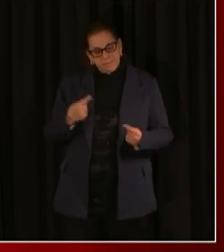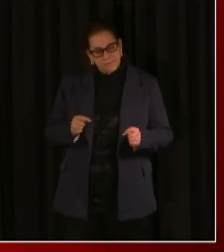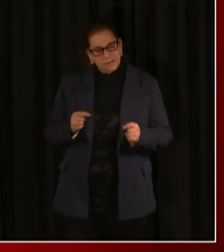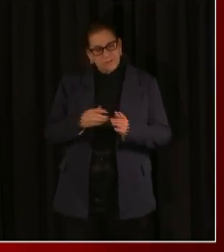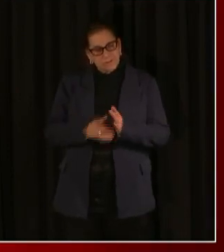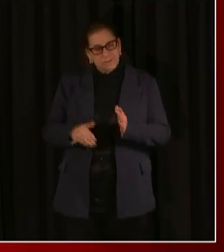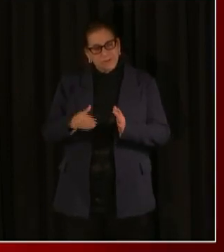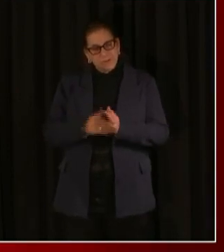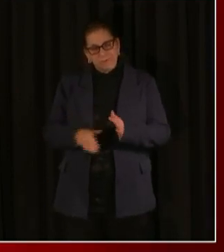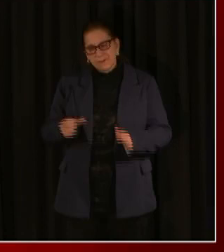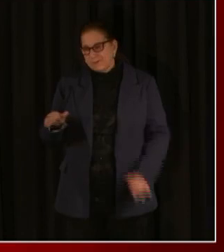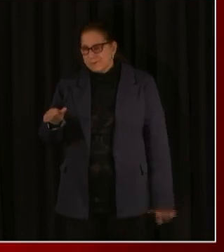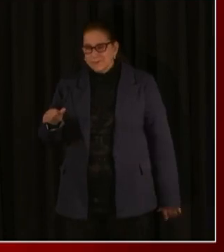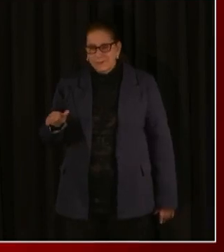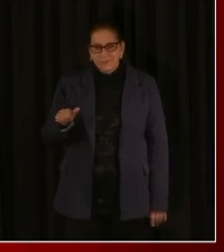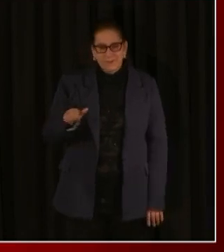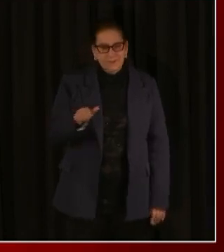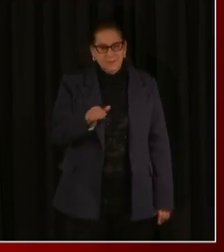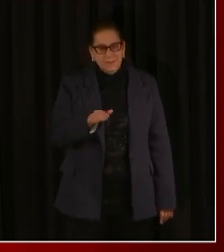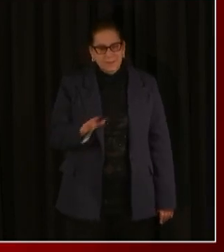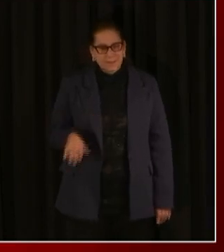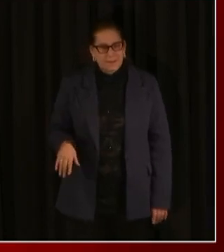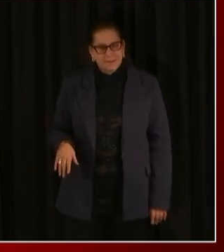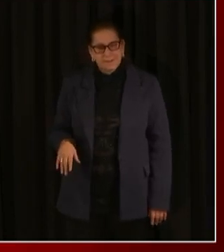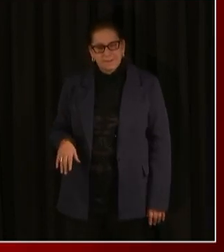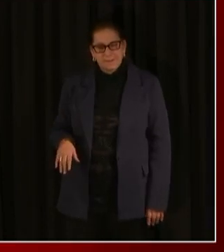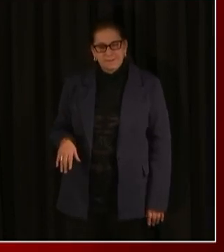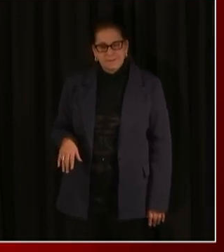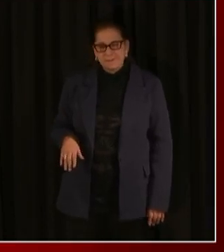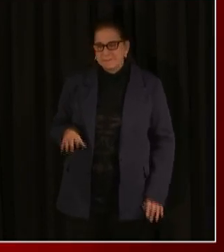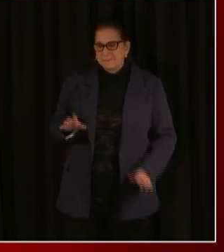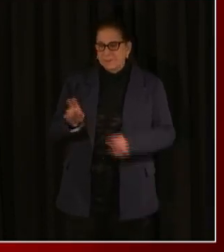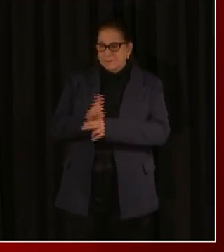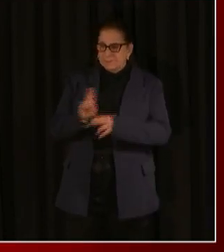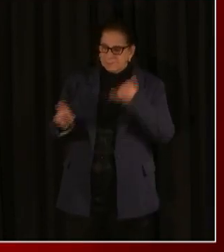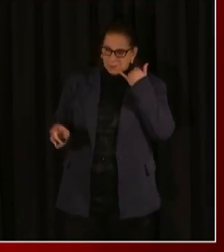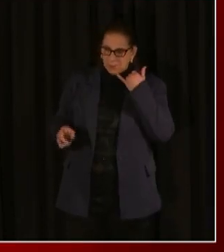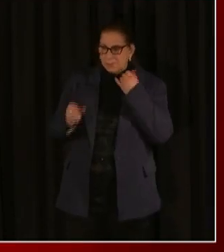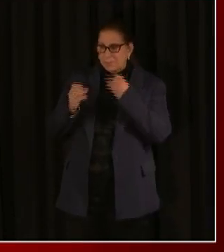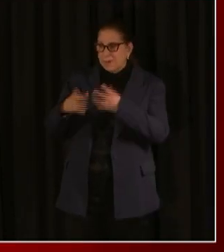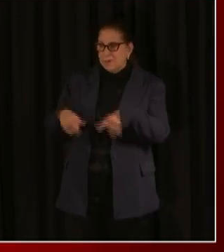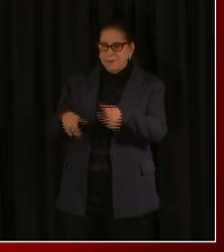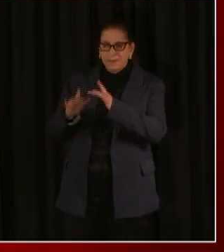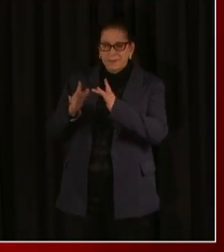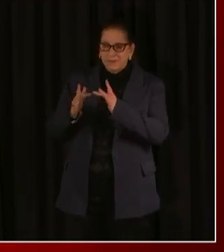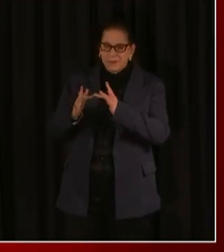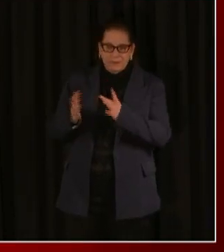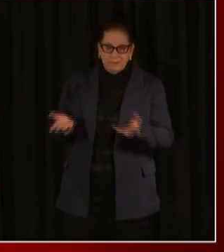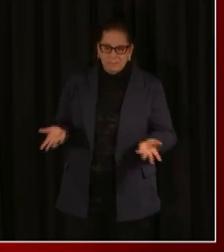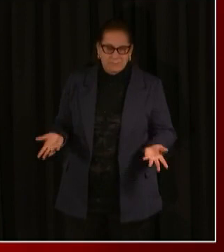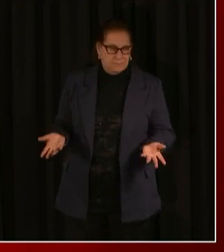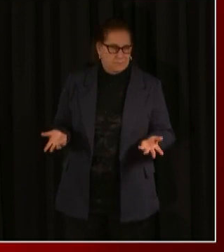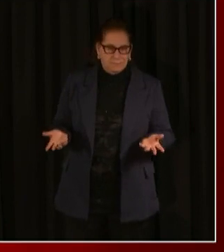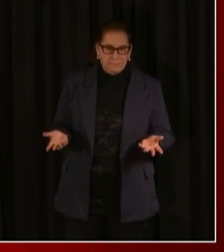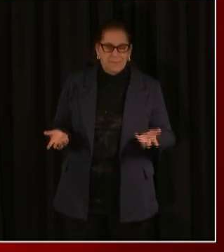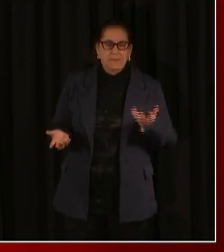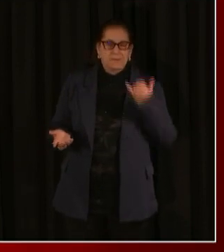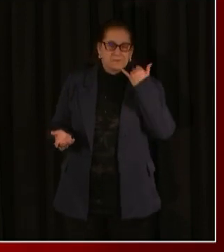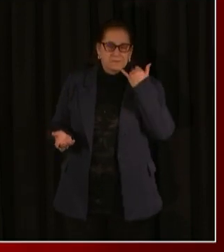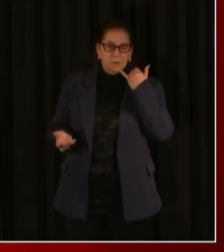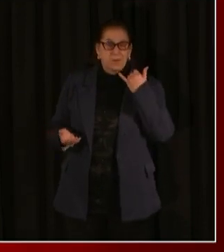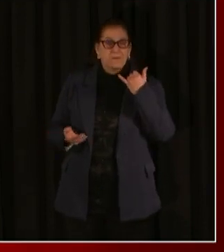repeatedly to access via the internet or using the telephone line and have